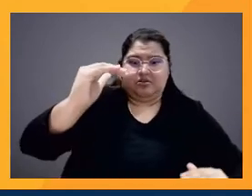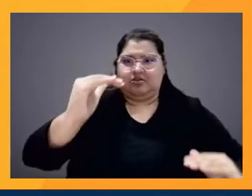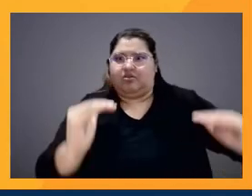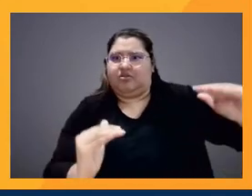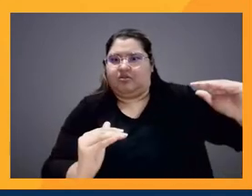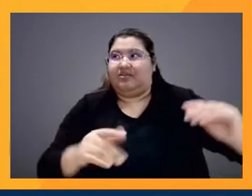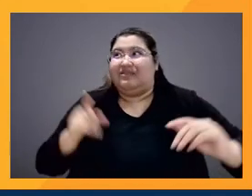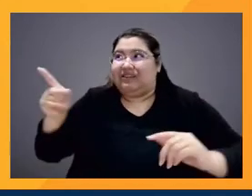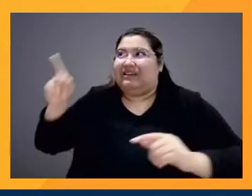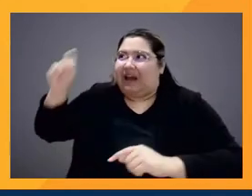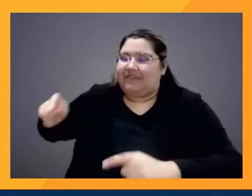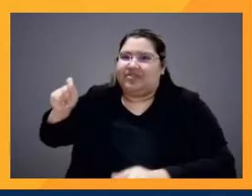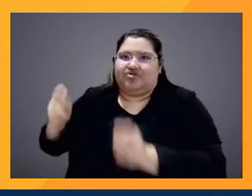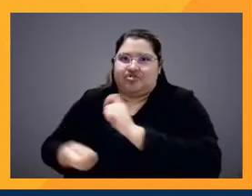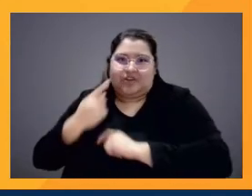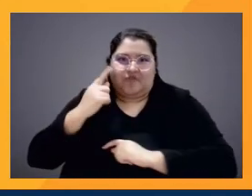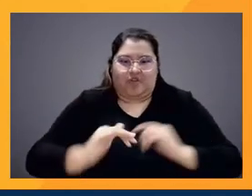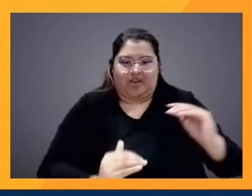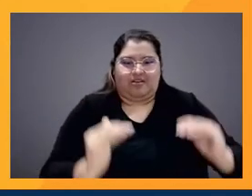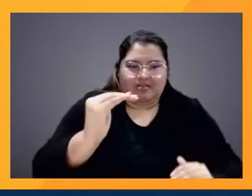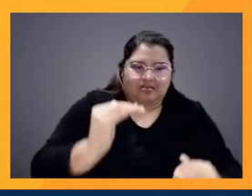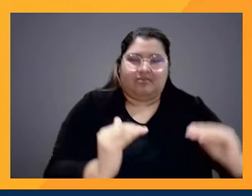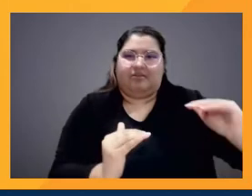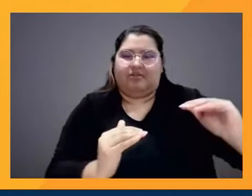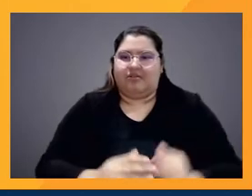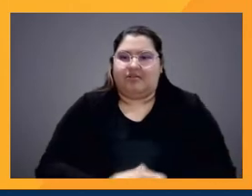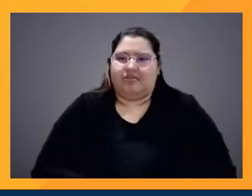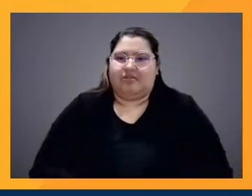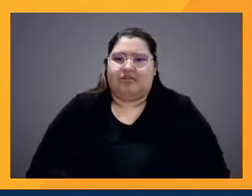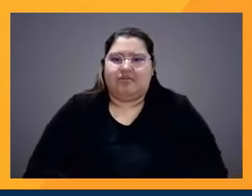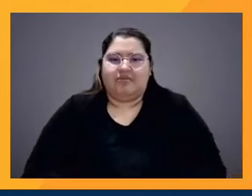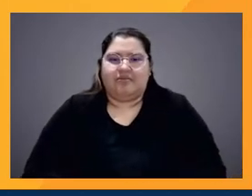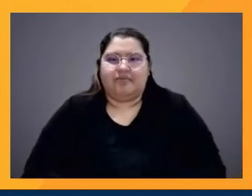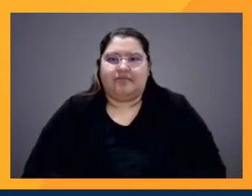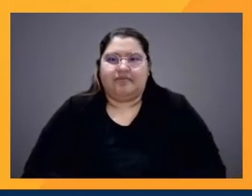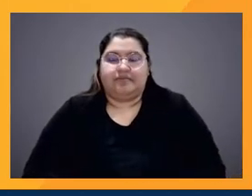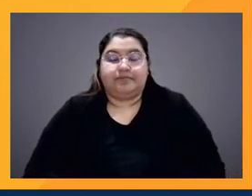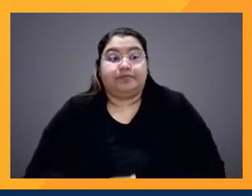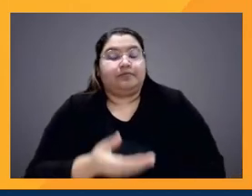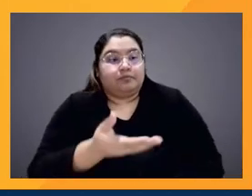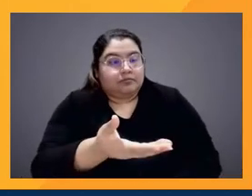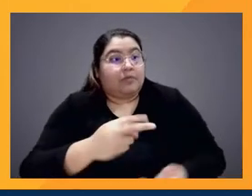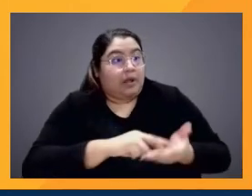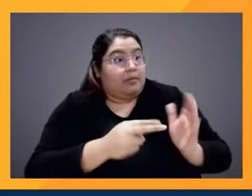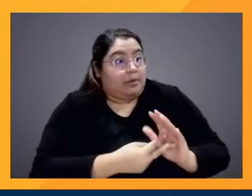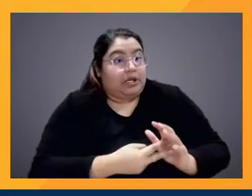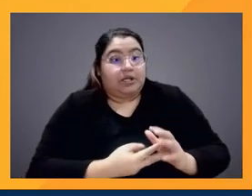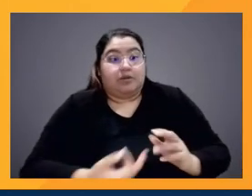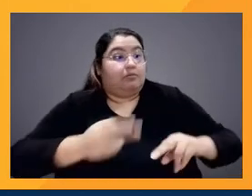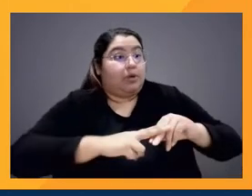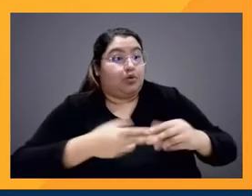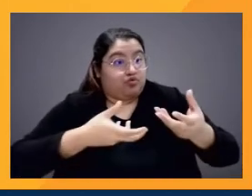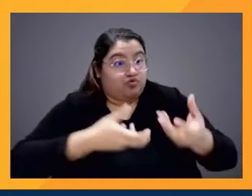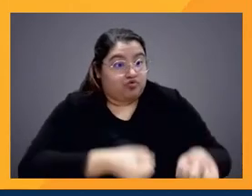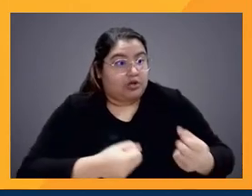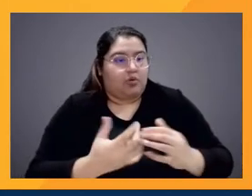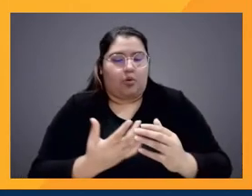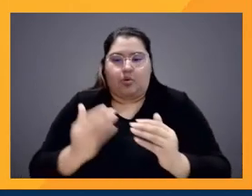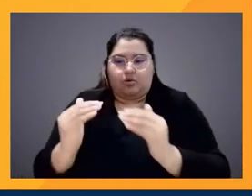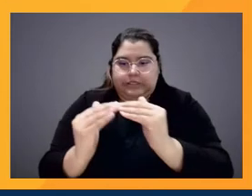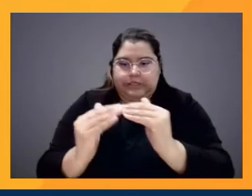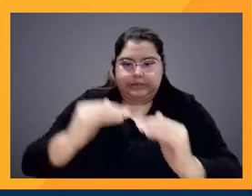table with when you're making those important decisions. And I think it's likely really important. Have we done research on that? No, not yet. I would be very